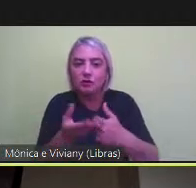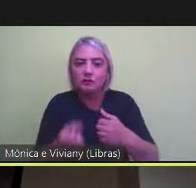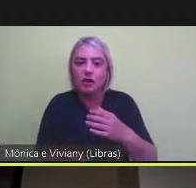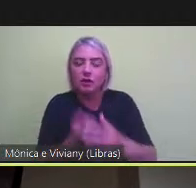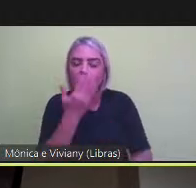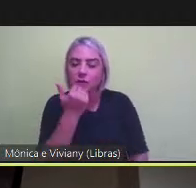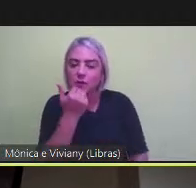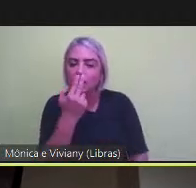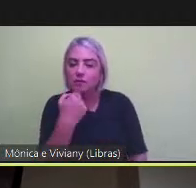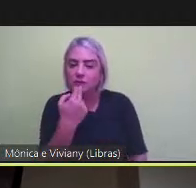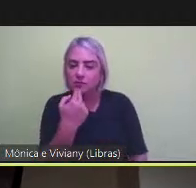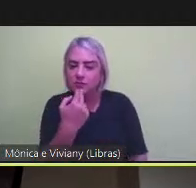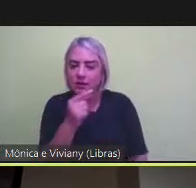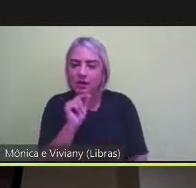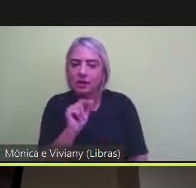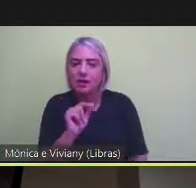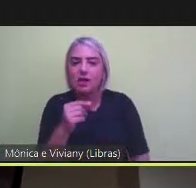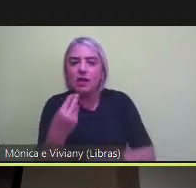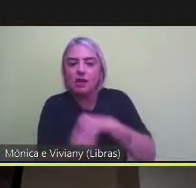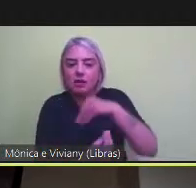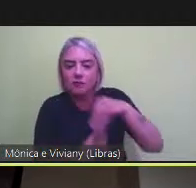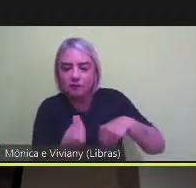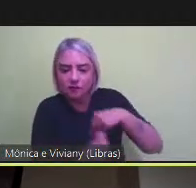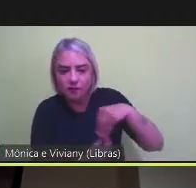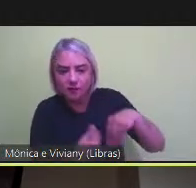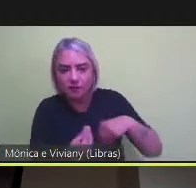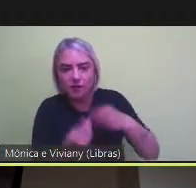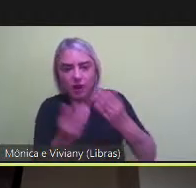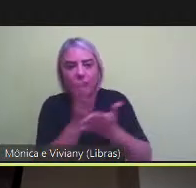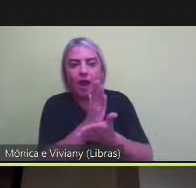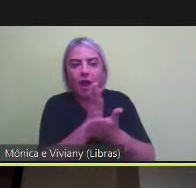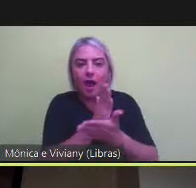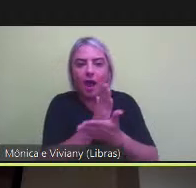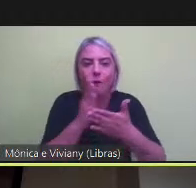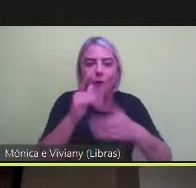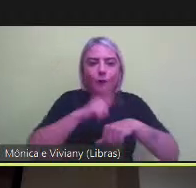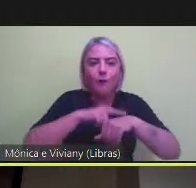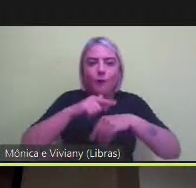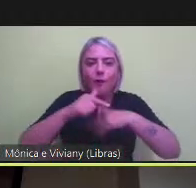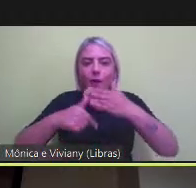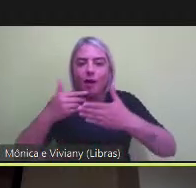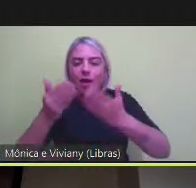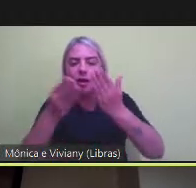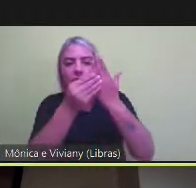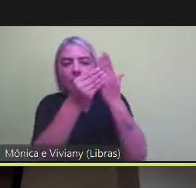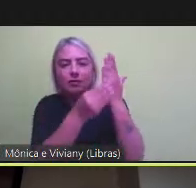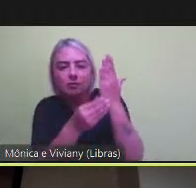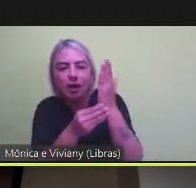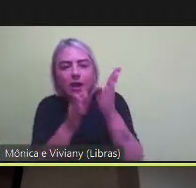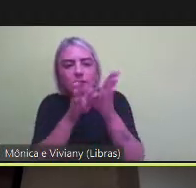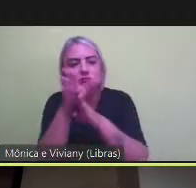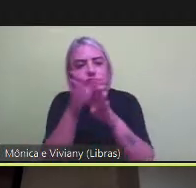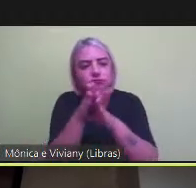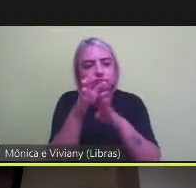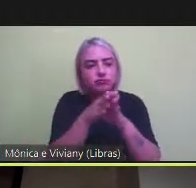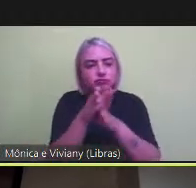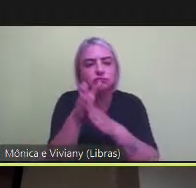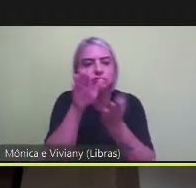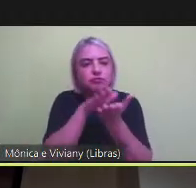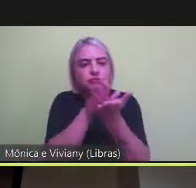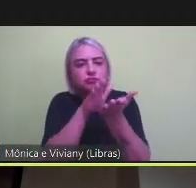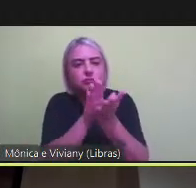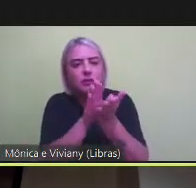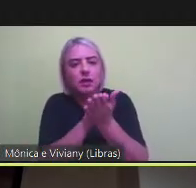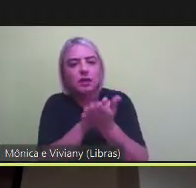in the level of the production of healthy food, developing some documents, some manuals